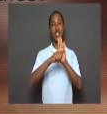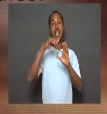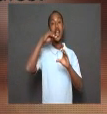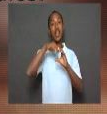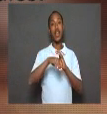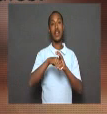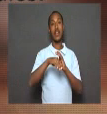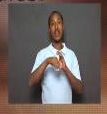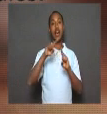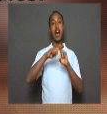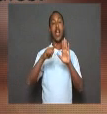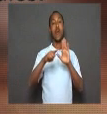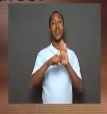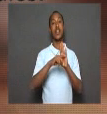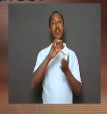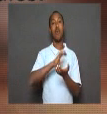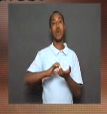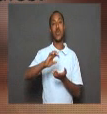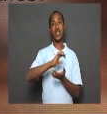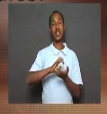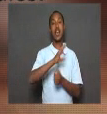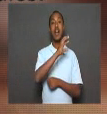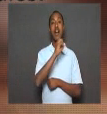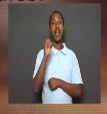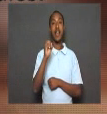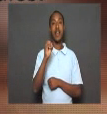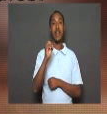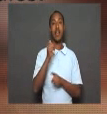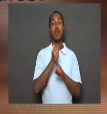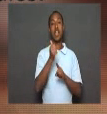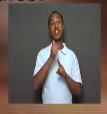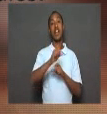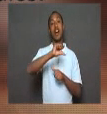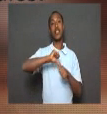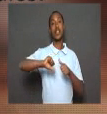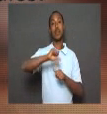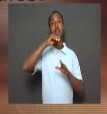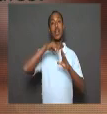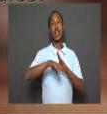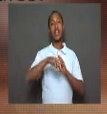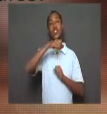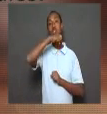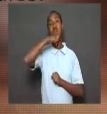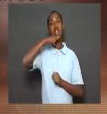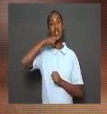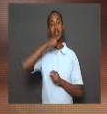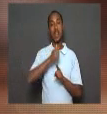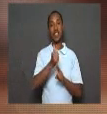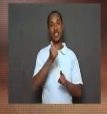in ionic compounds and metal atoms in solid metals.